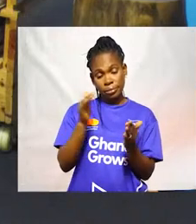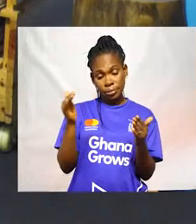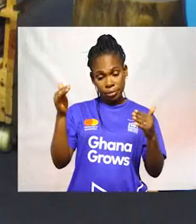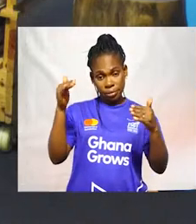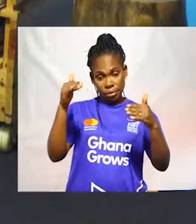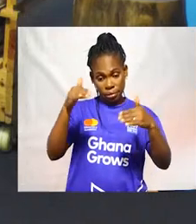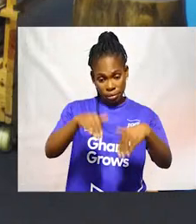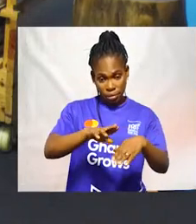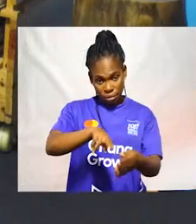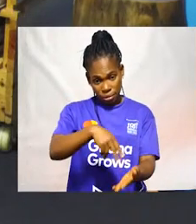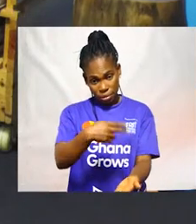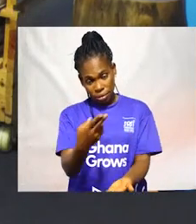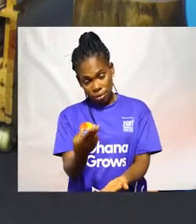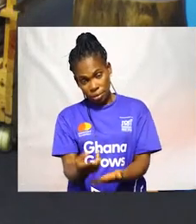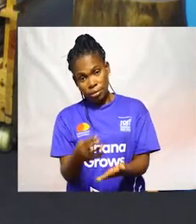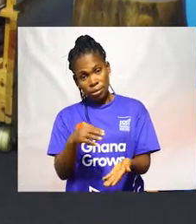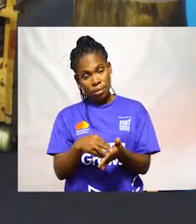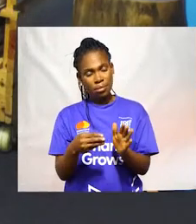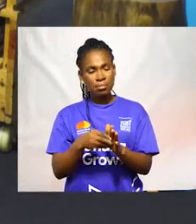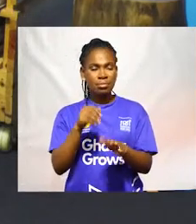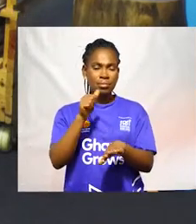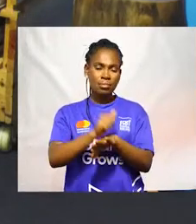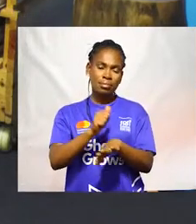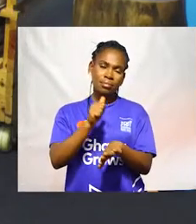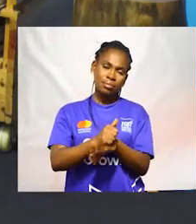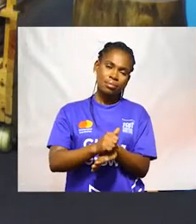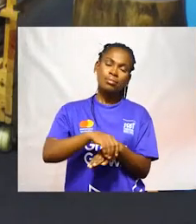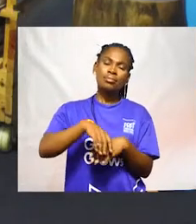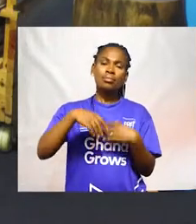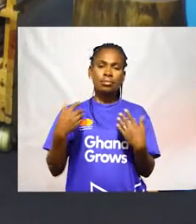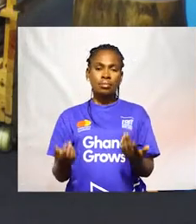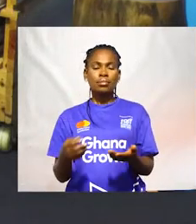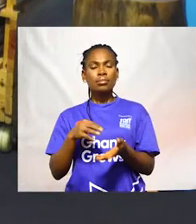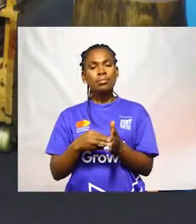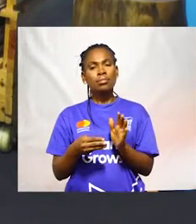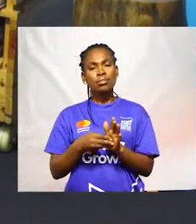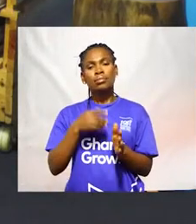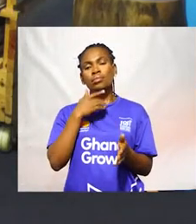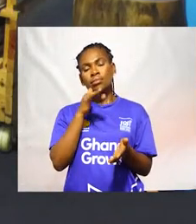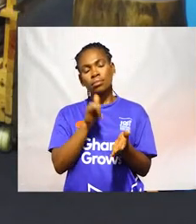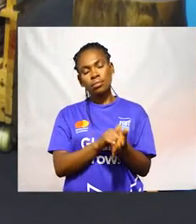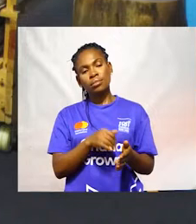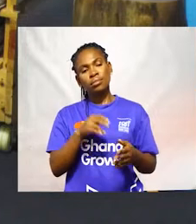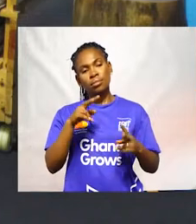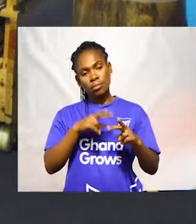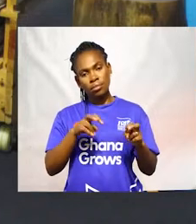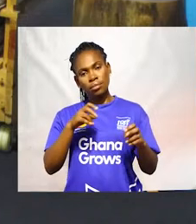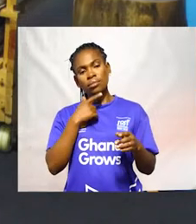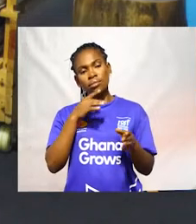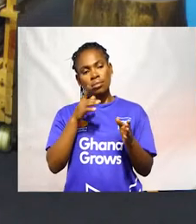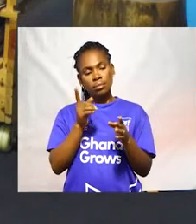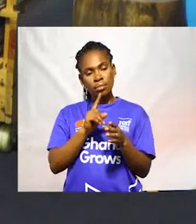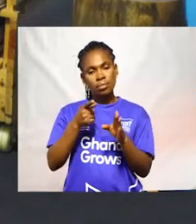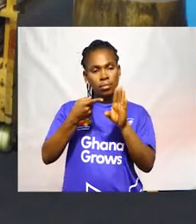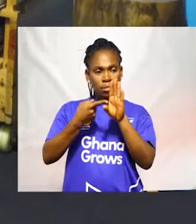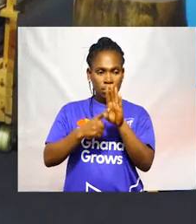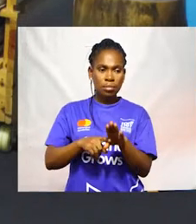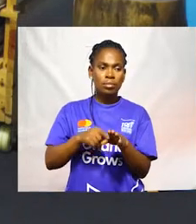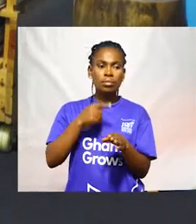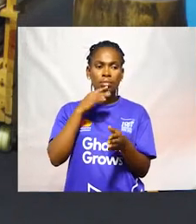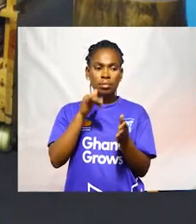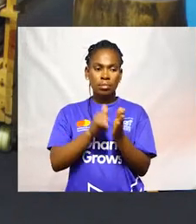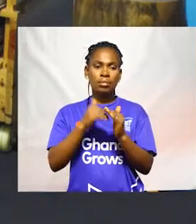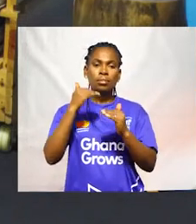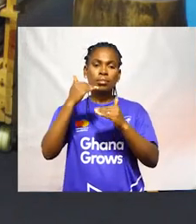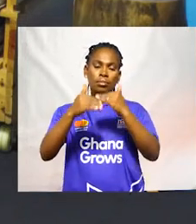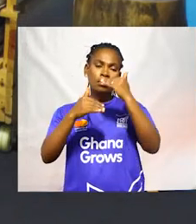ladder, either in terms of a career progression, somebody said to me, listen, I can trace back to exactly where it started. Yeah. I had made progress up to